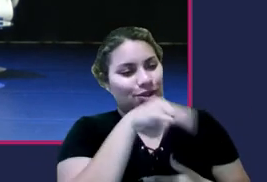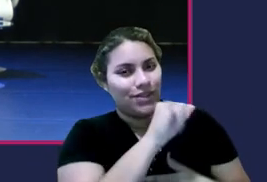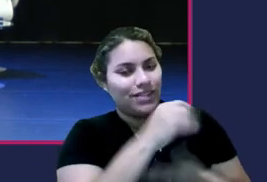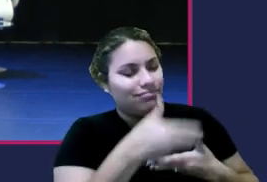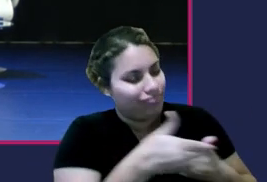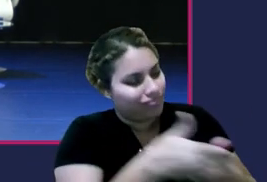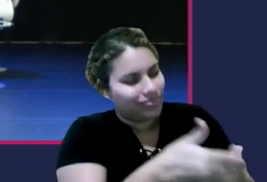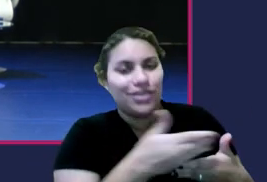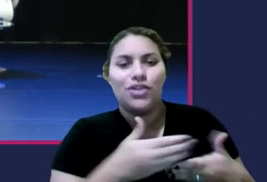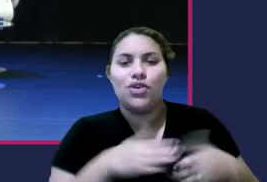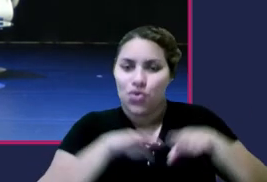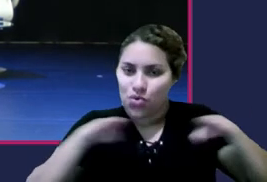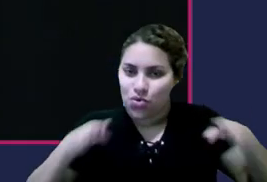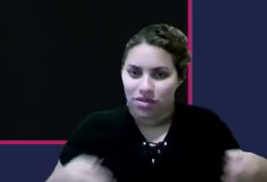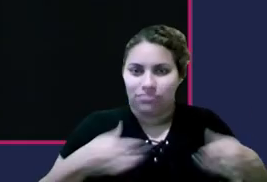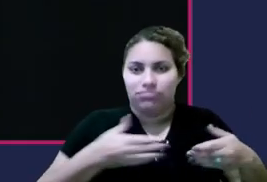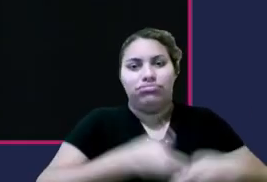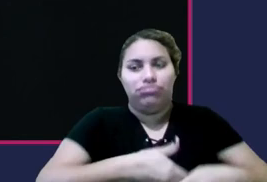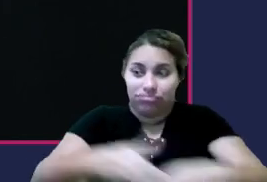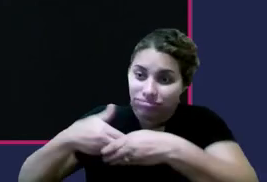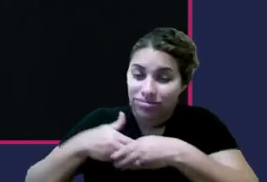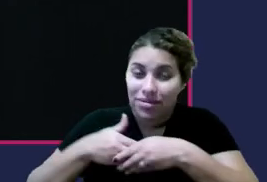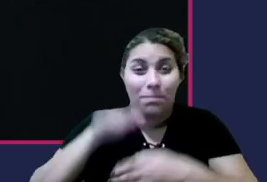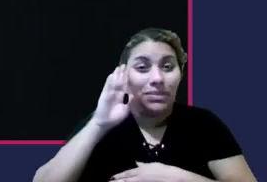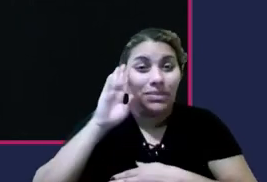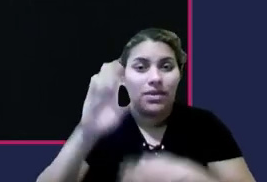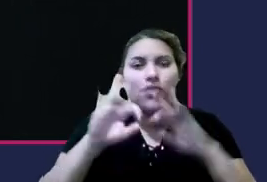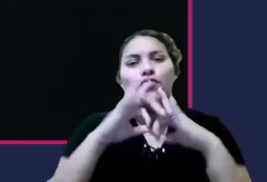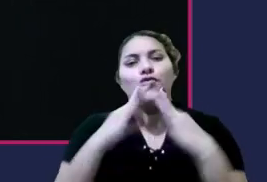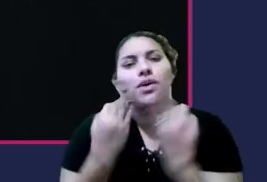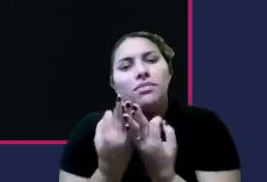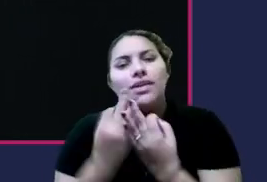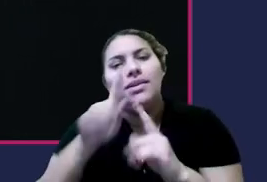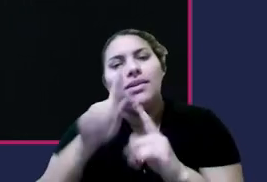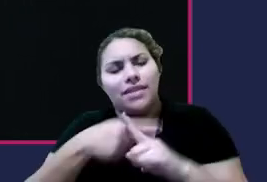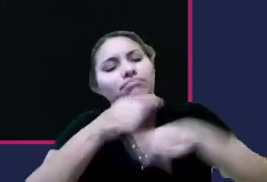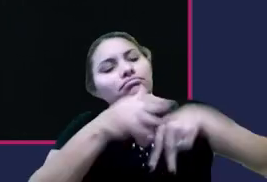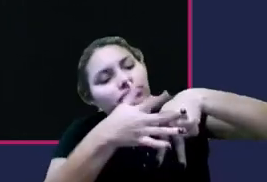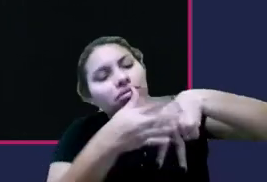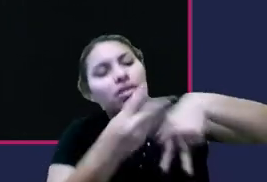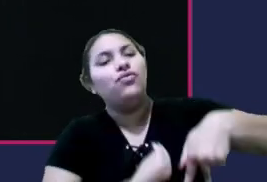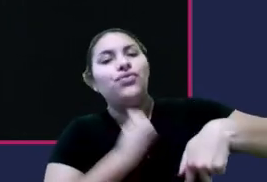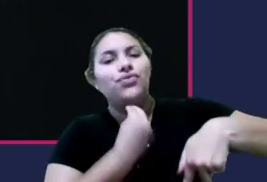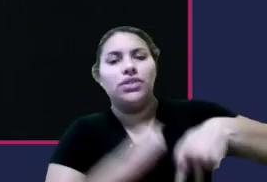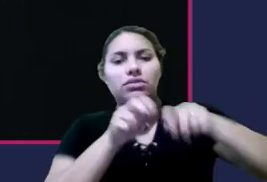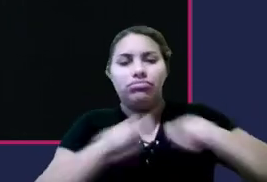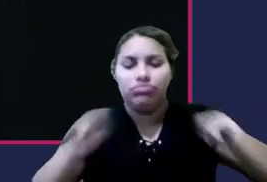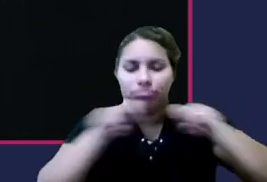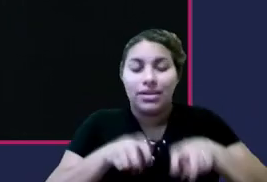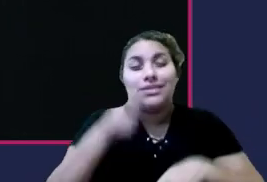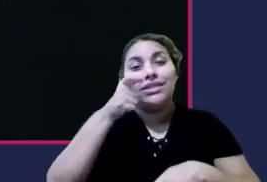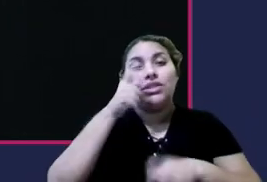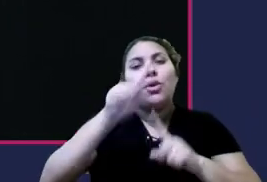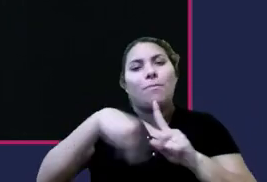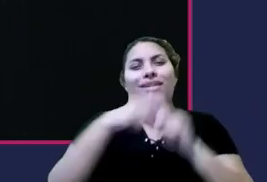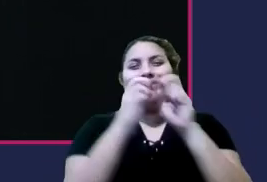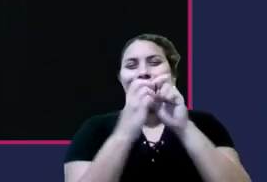here. I want to say hello to everyone in the panel, and especially patients and patients' families who